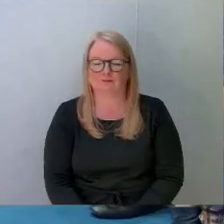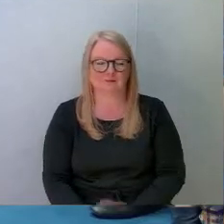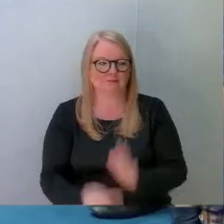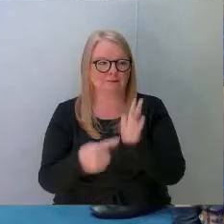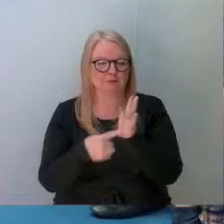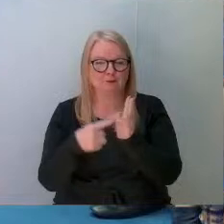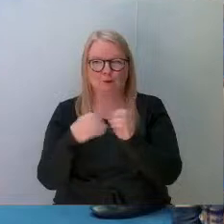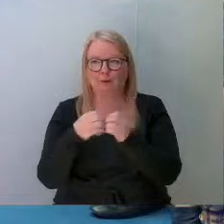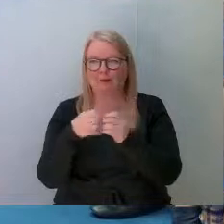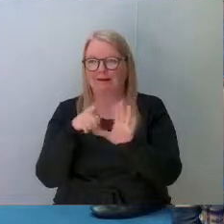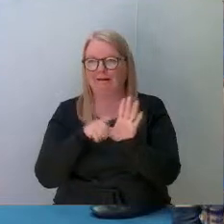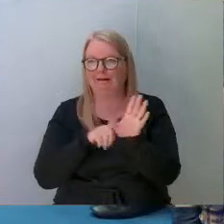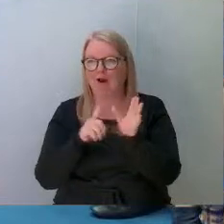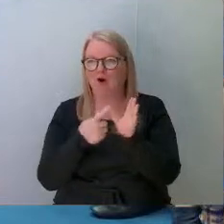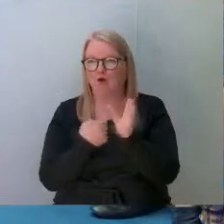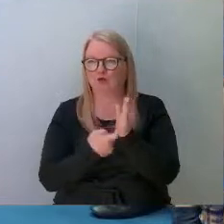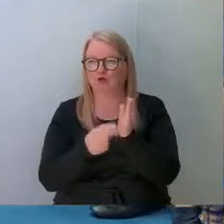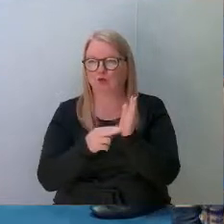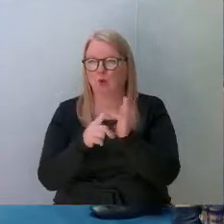Toby Arnold.